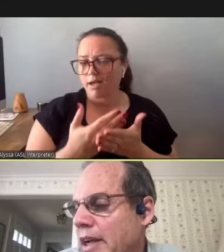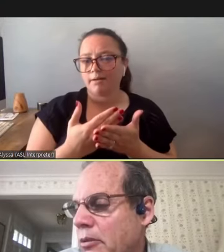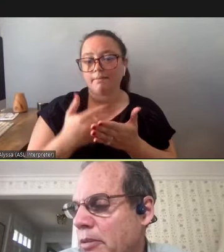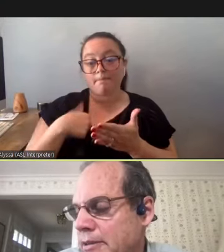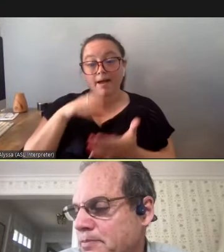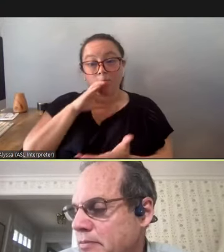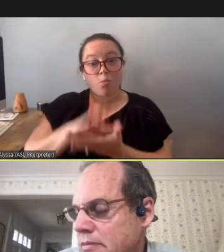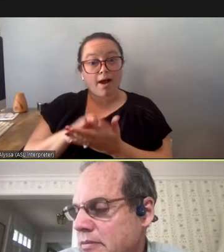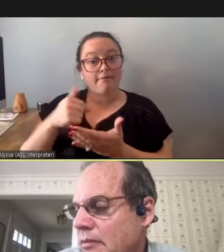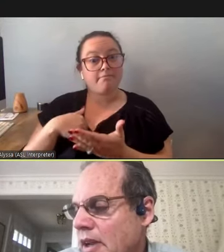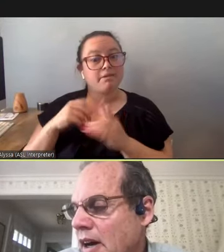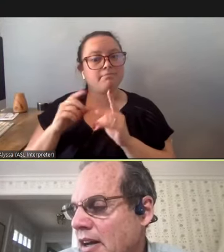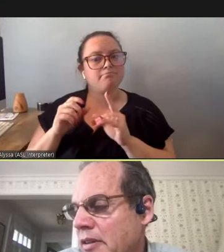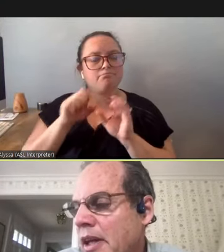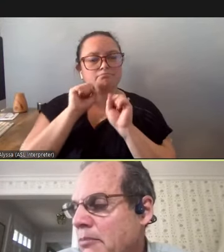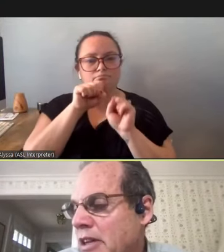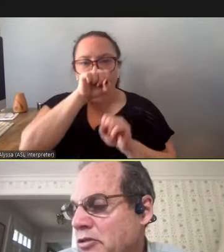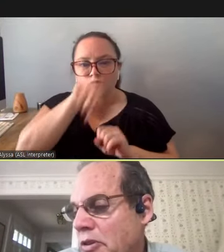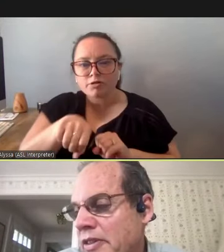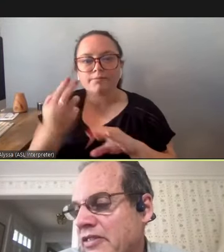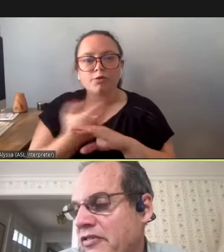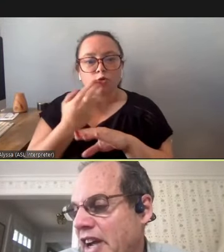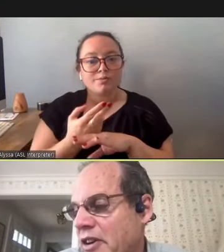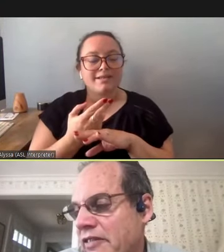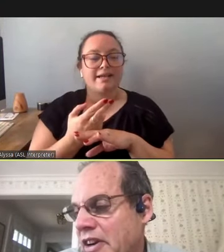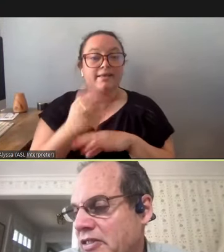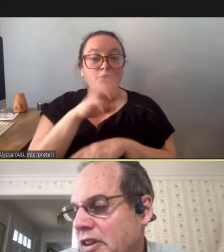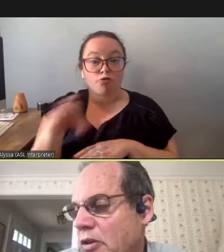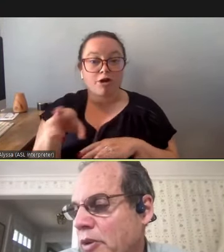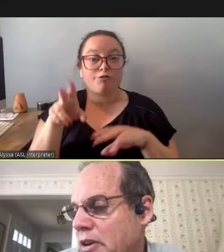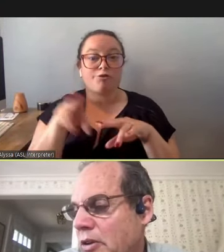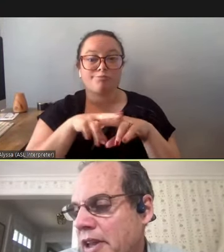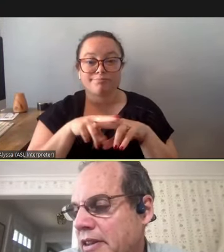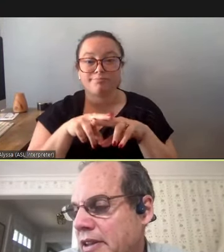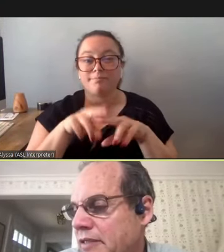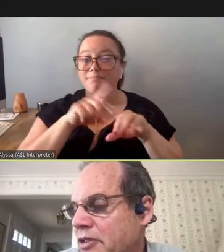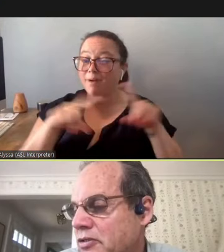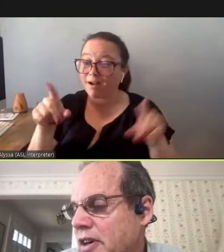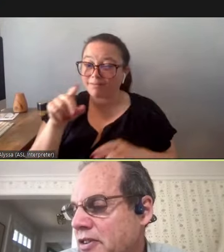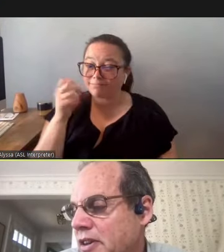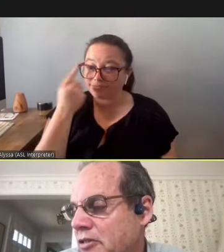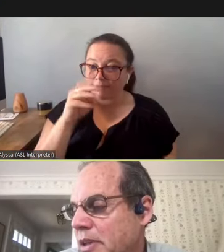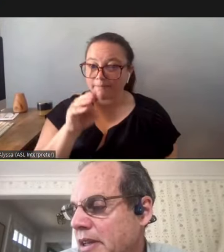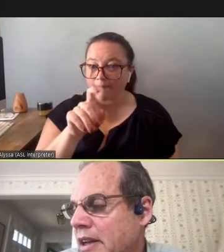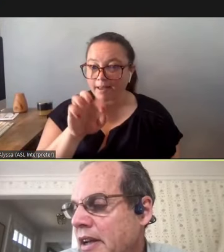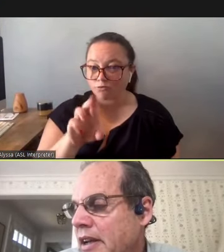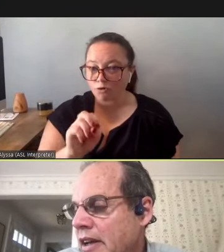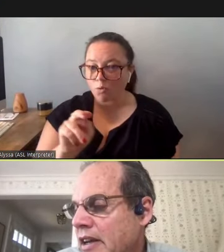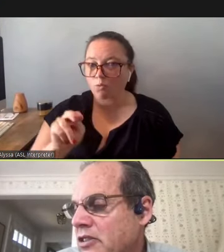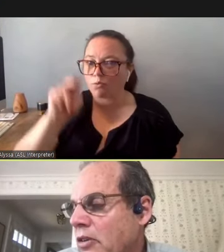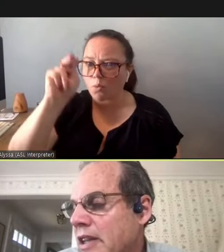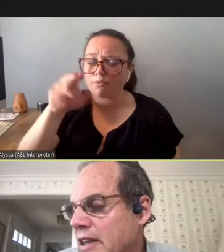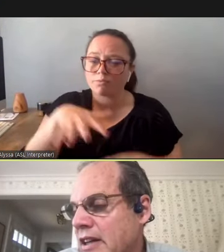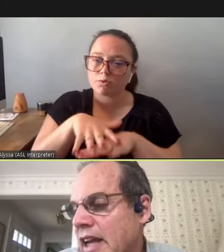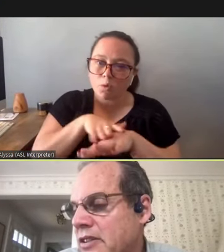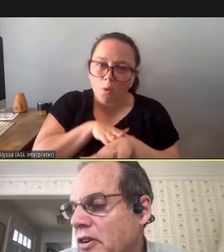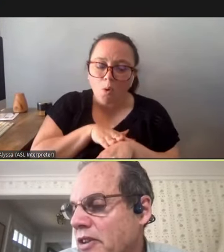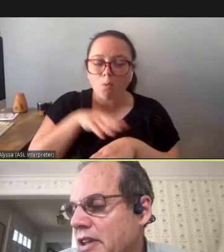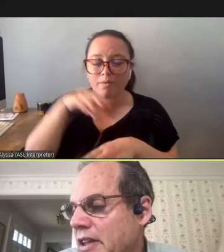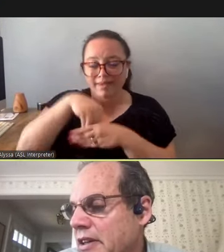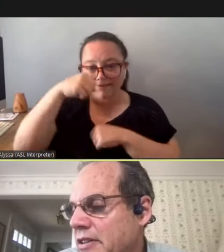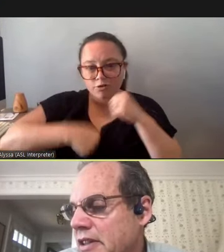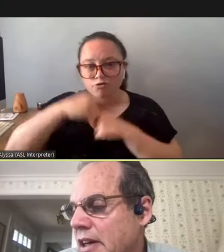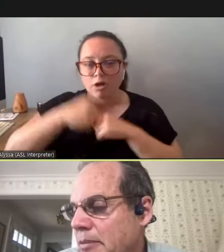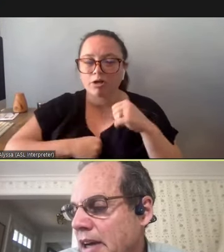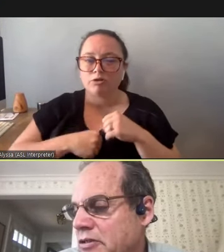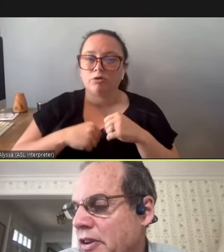My wife and I love taking rail, but Metro North is very, very slow. We know that the infrastructure has been totally neglected over